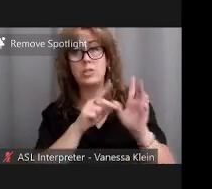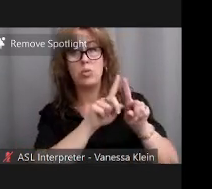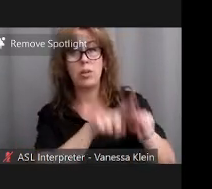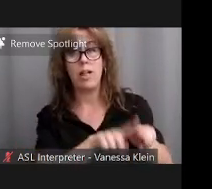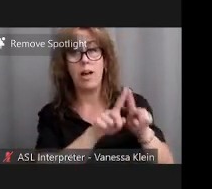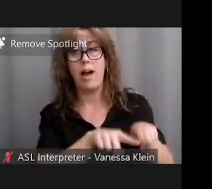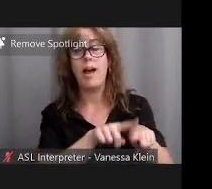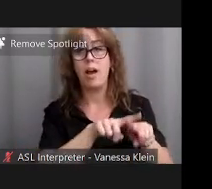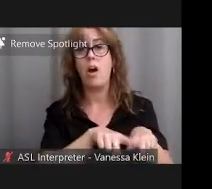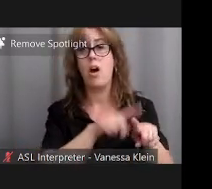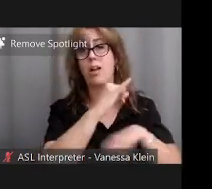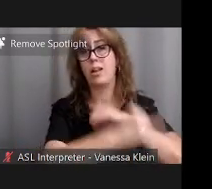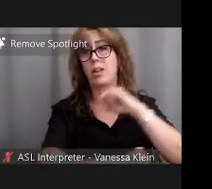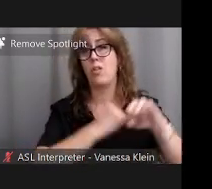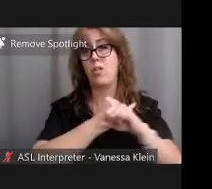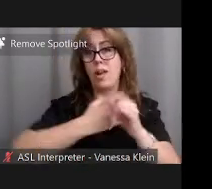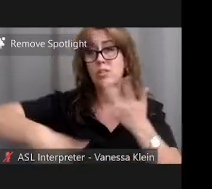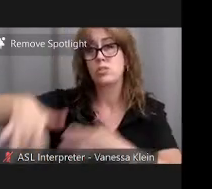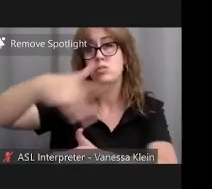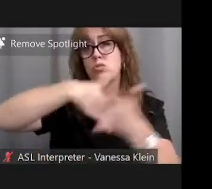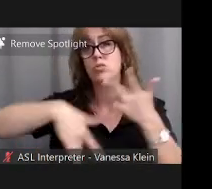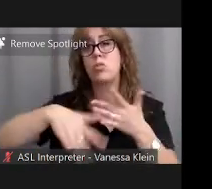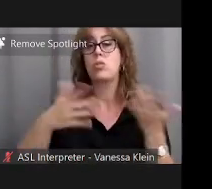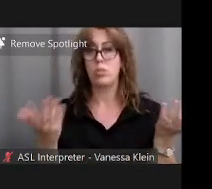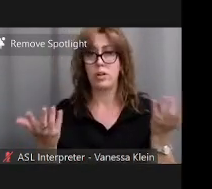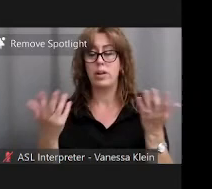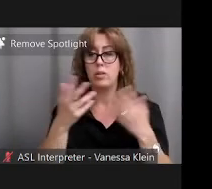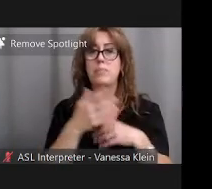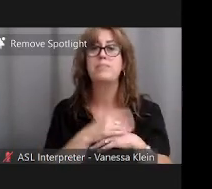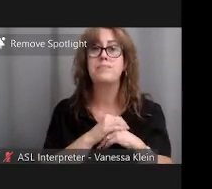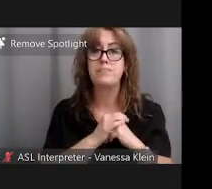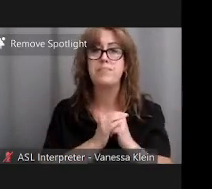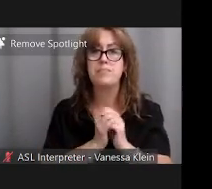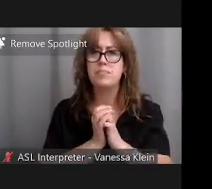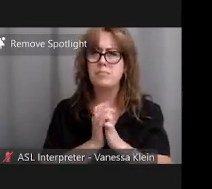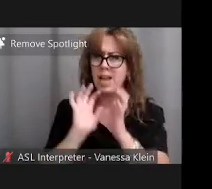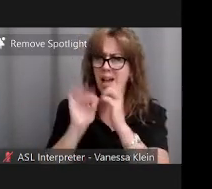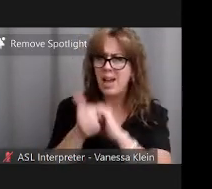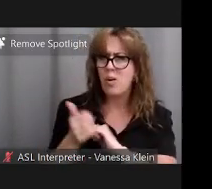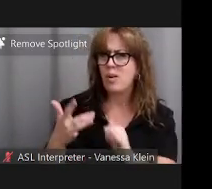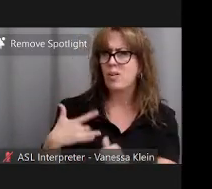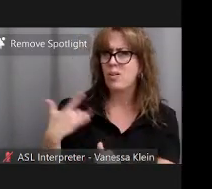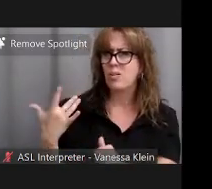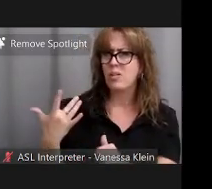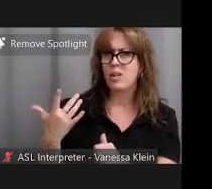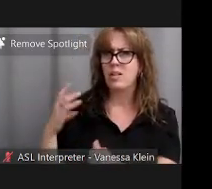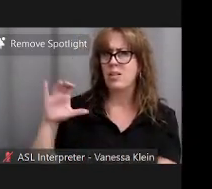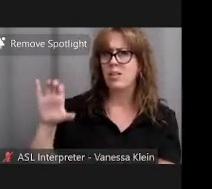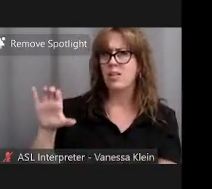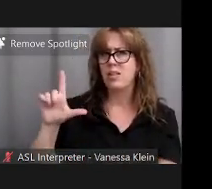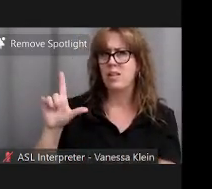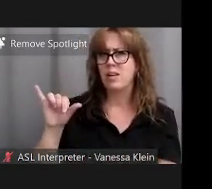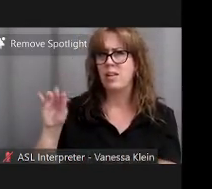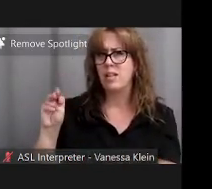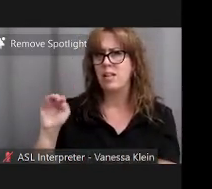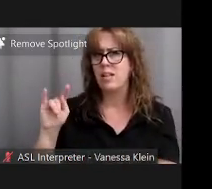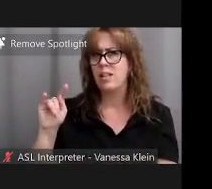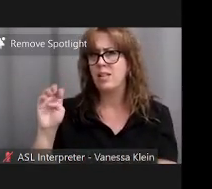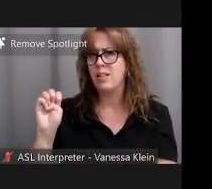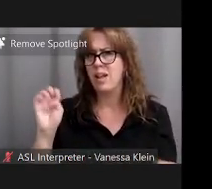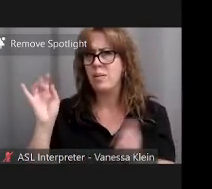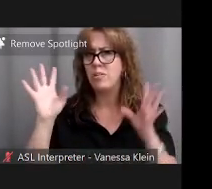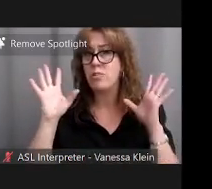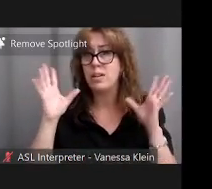connect you, you know, can you talk about how you guys are thinking about the climate crisis and your role in that? It's been one of